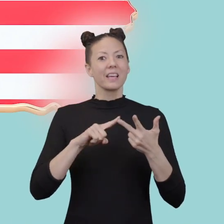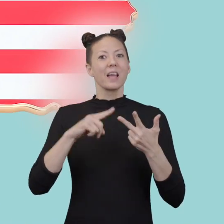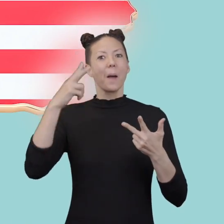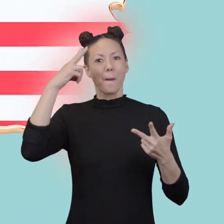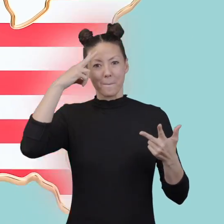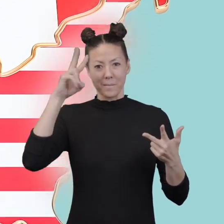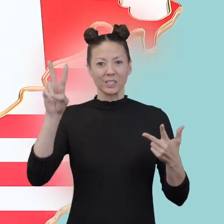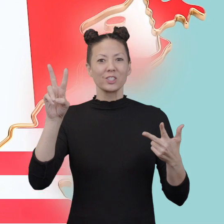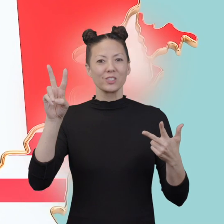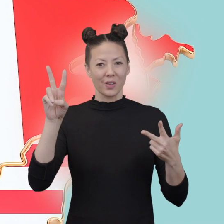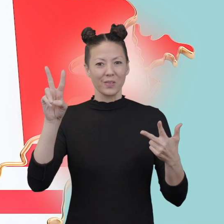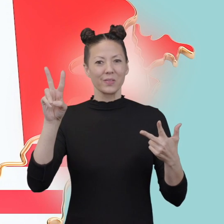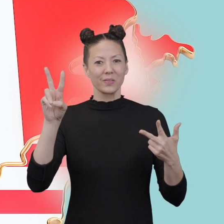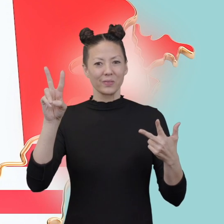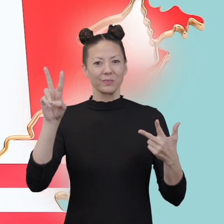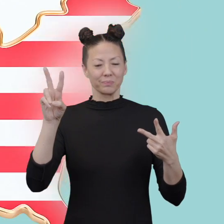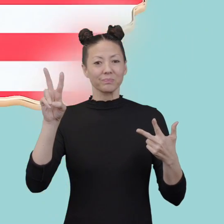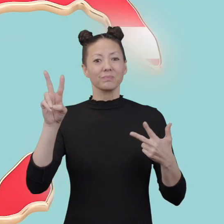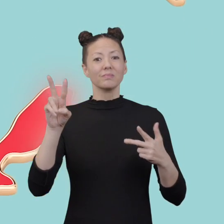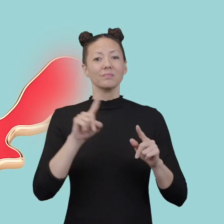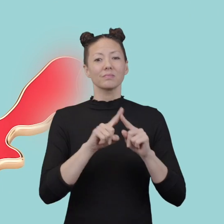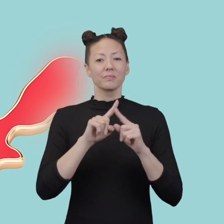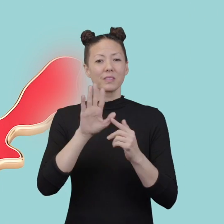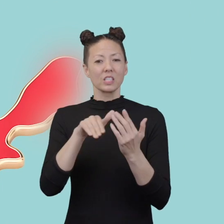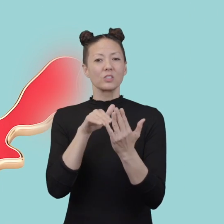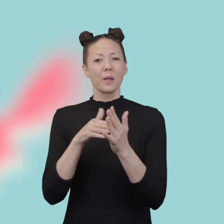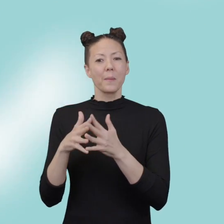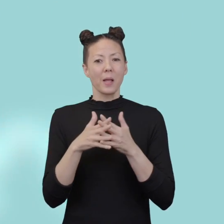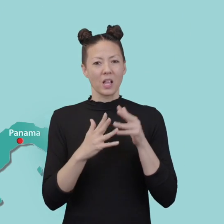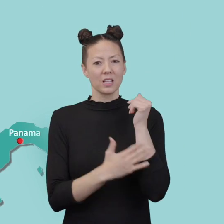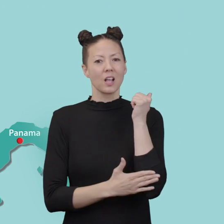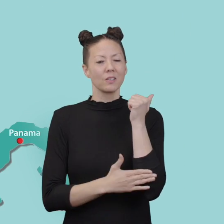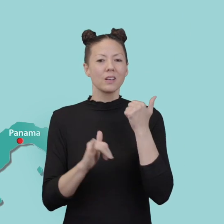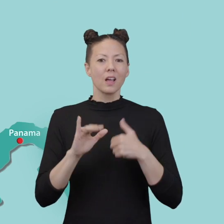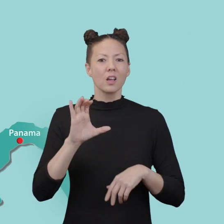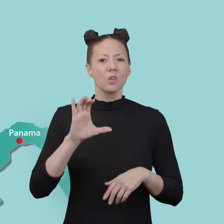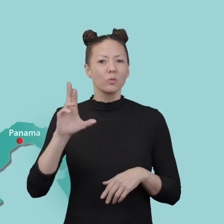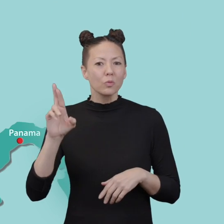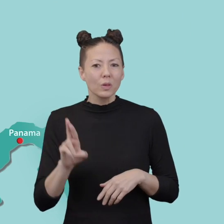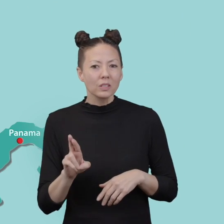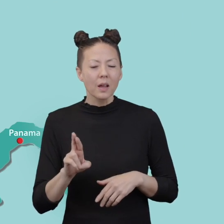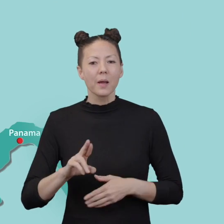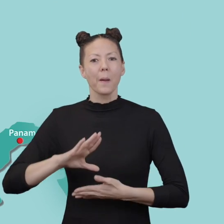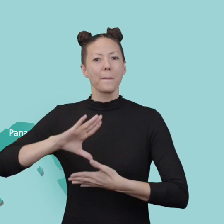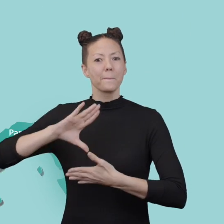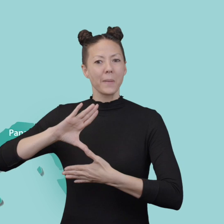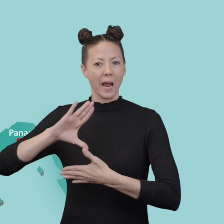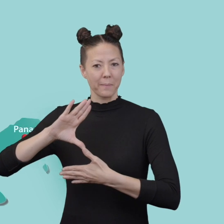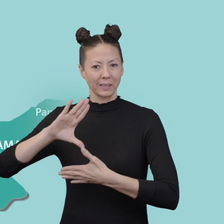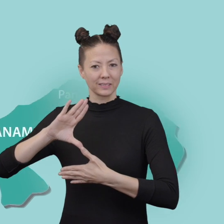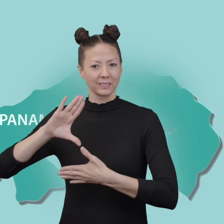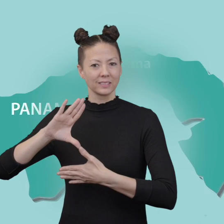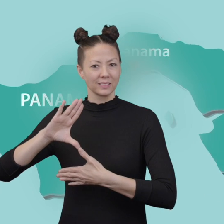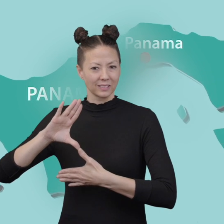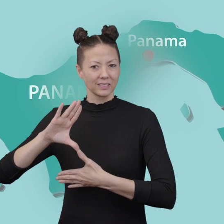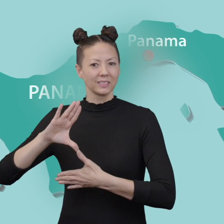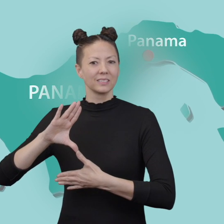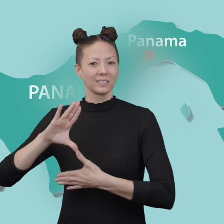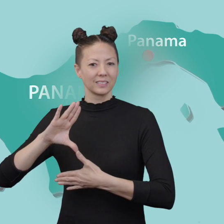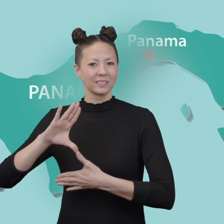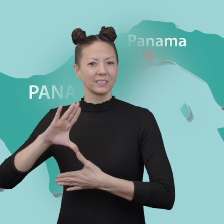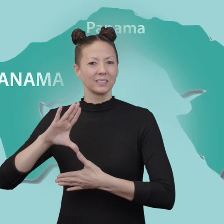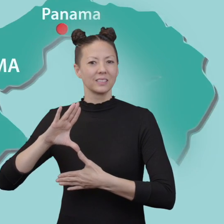U.S., Canada, Mexico, a bunch of Central American countries like Costa